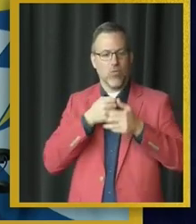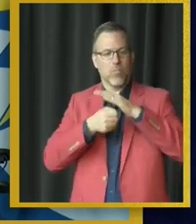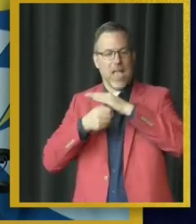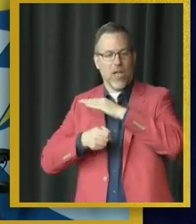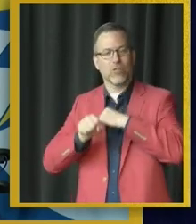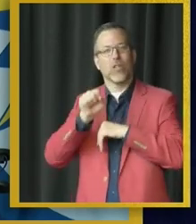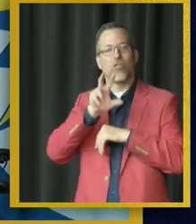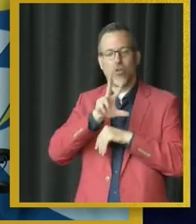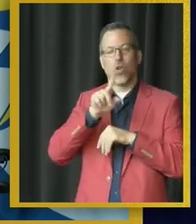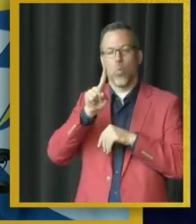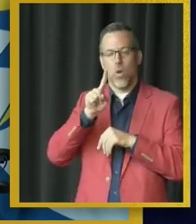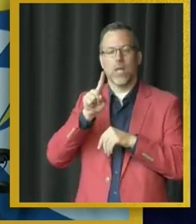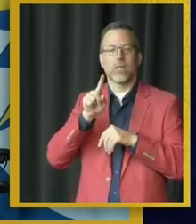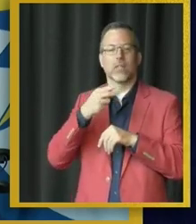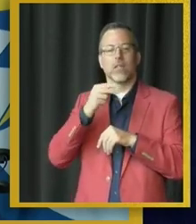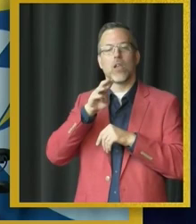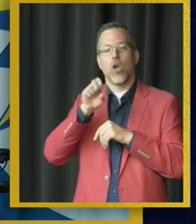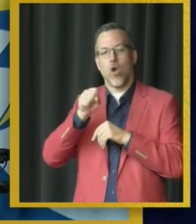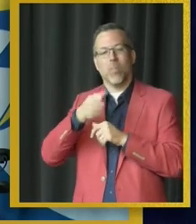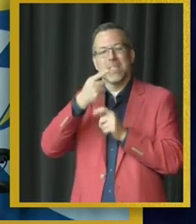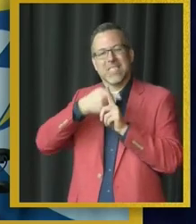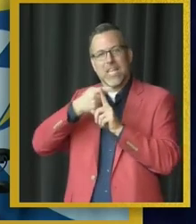and we will grow from there.